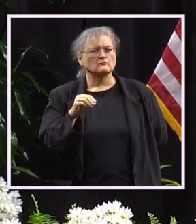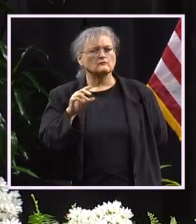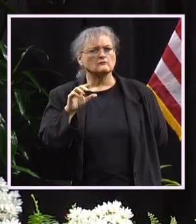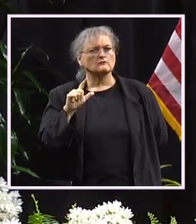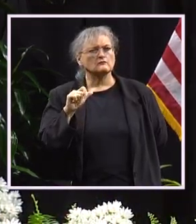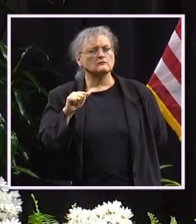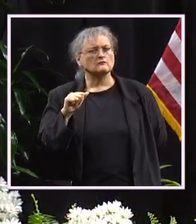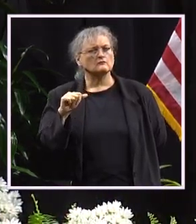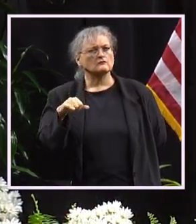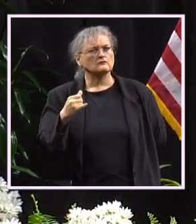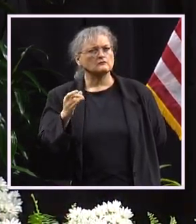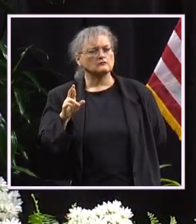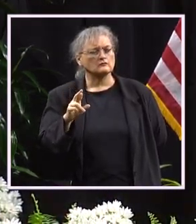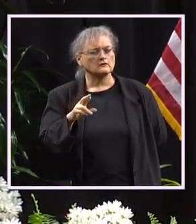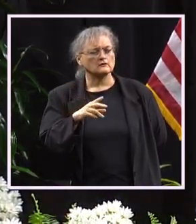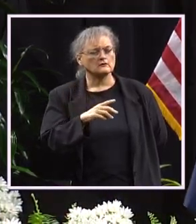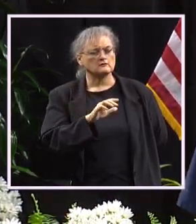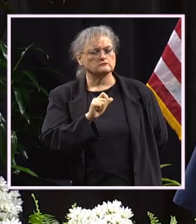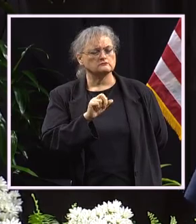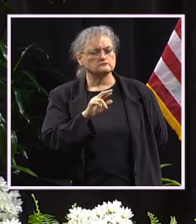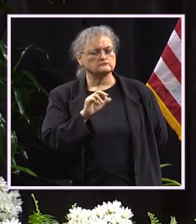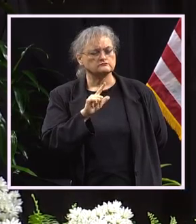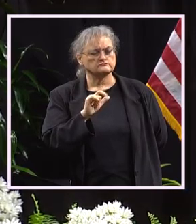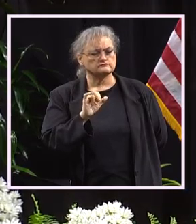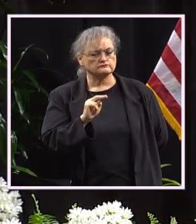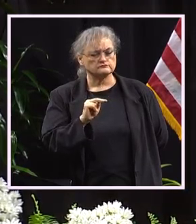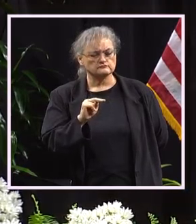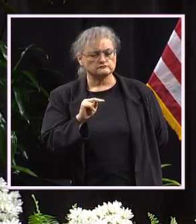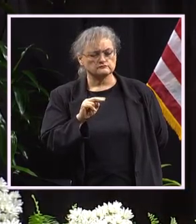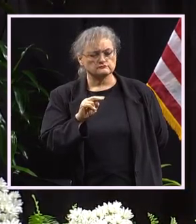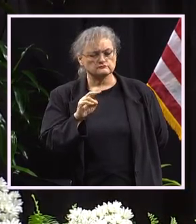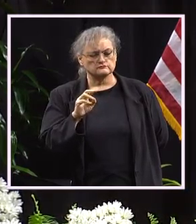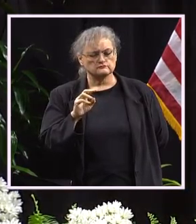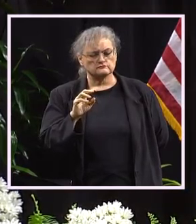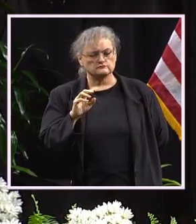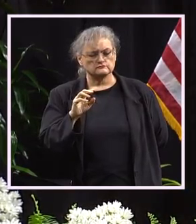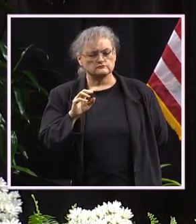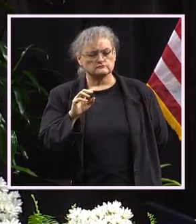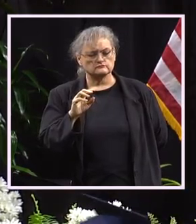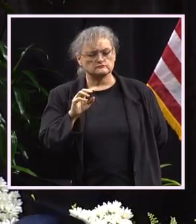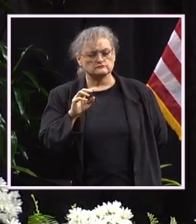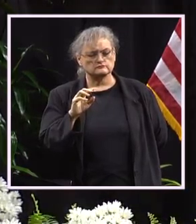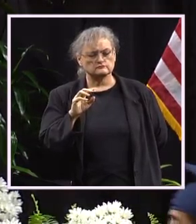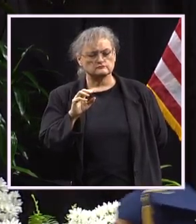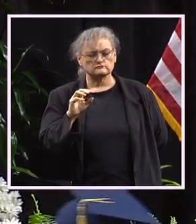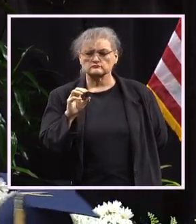Arlen F. Zuniga, Christopher Joseph Oyedvides,